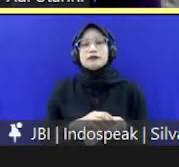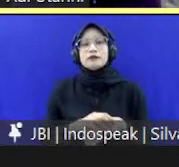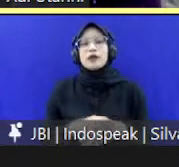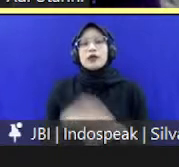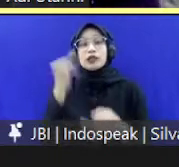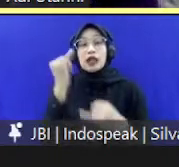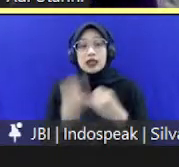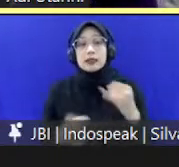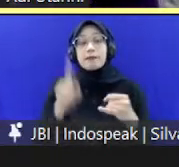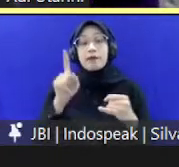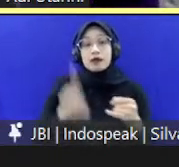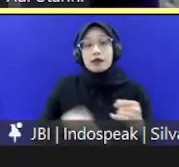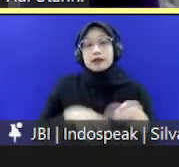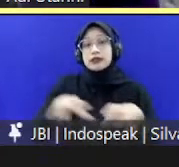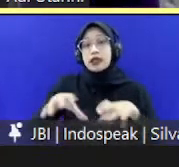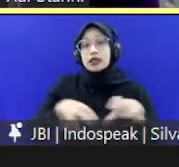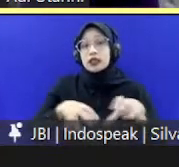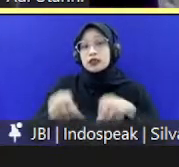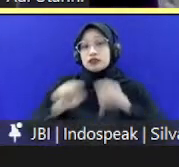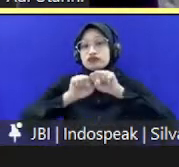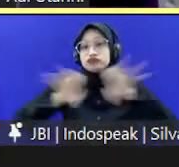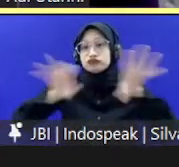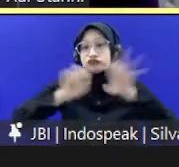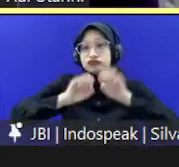of activities using different medias.